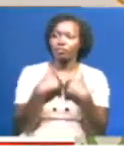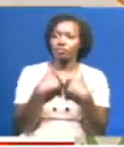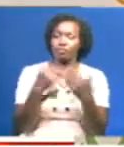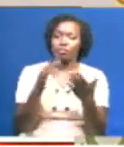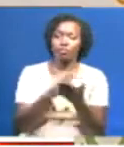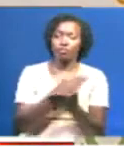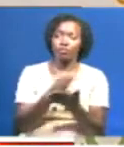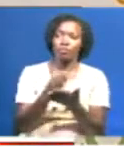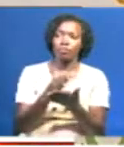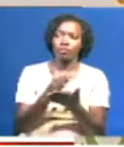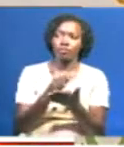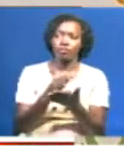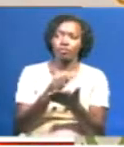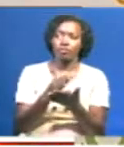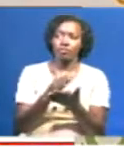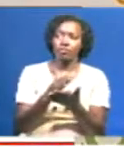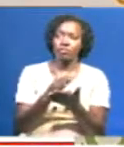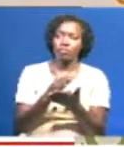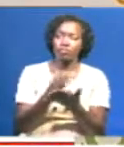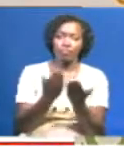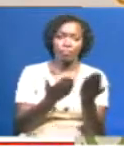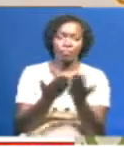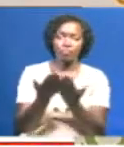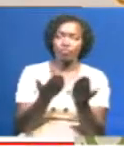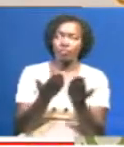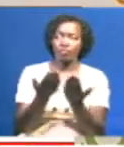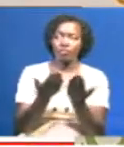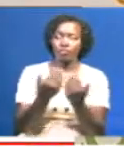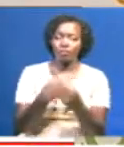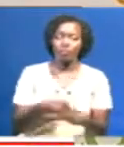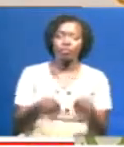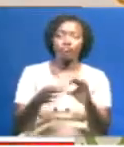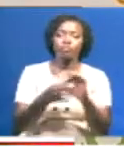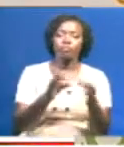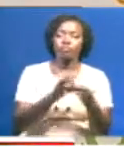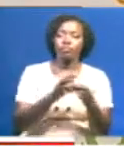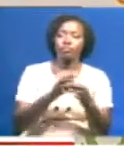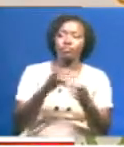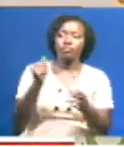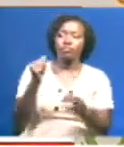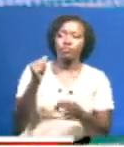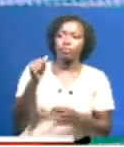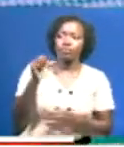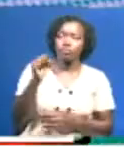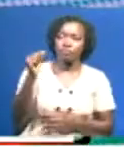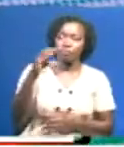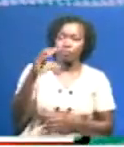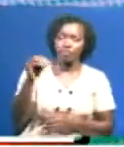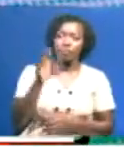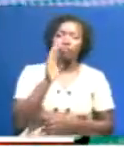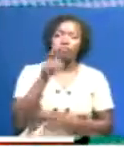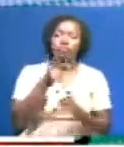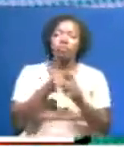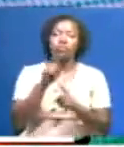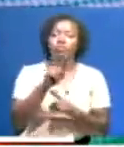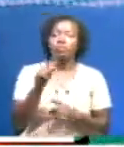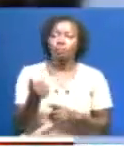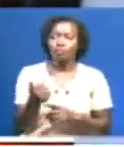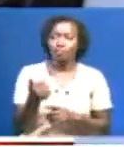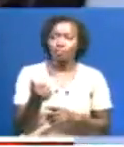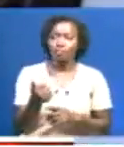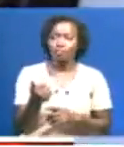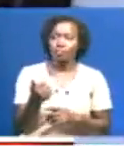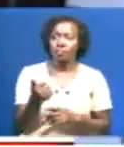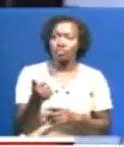shared services to enable cooperatives and SACOs to borrow from each other. The SACO interlending